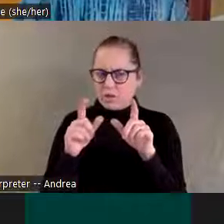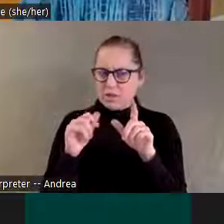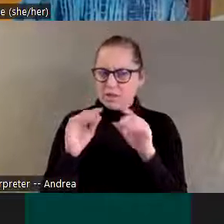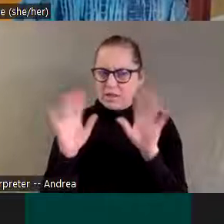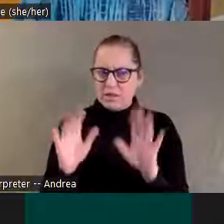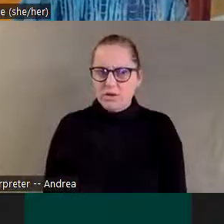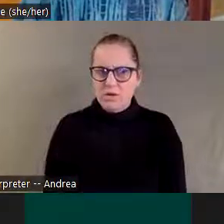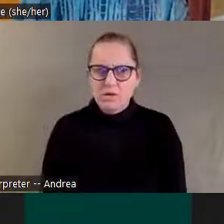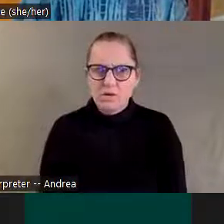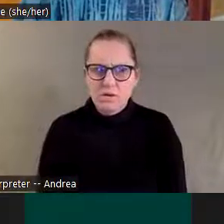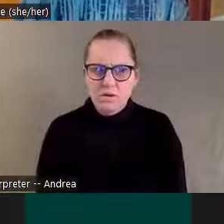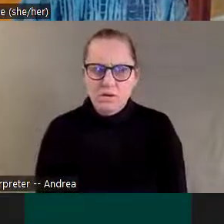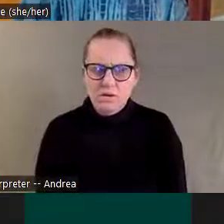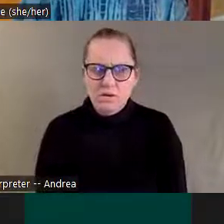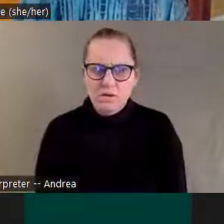clear.